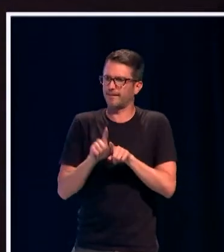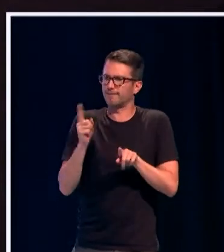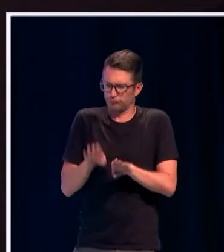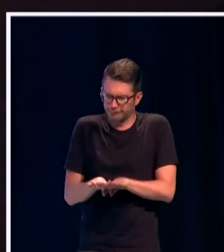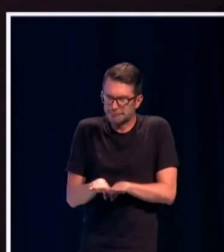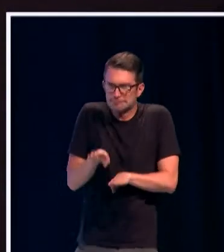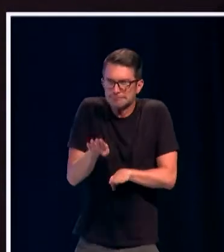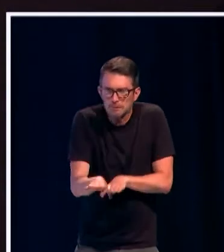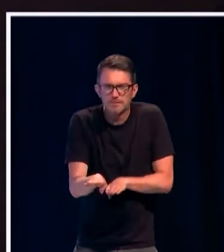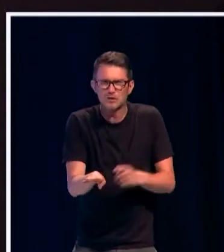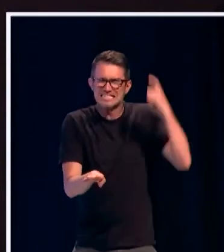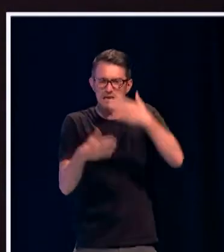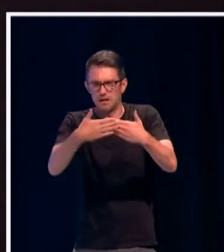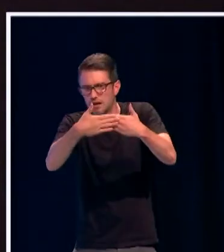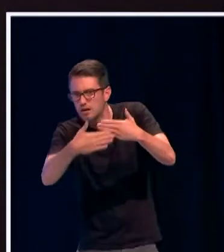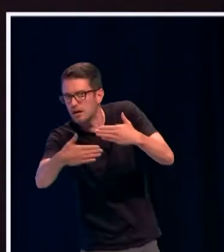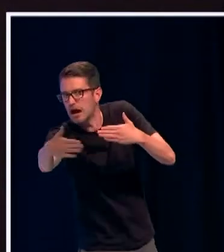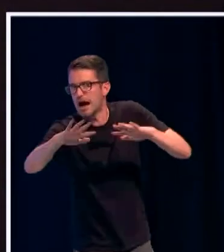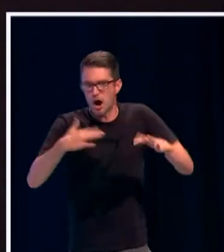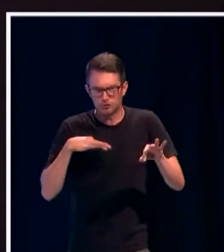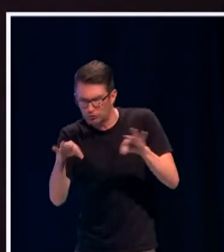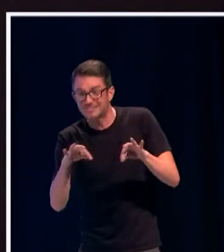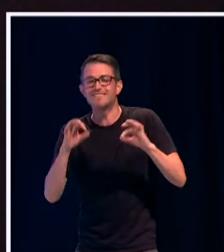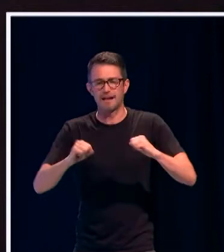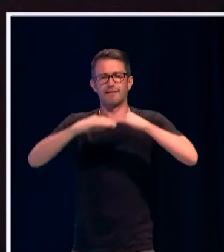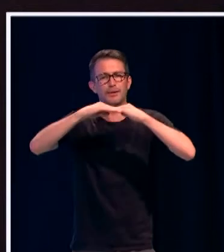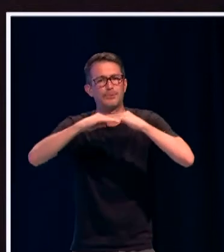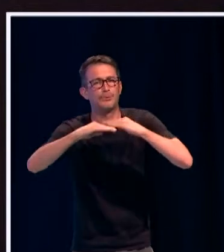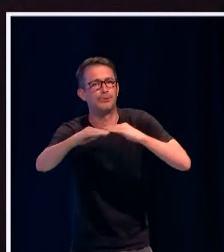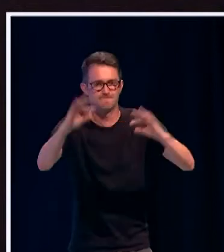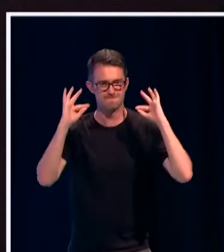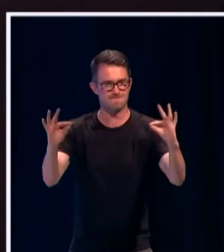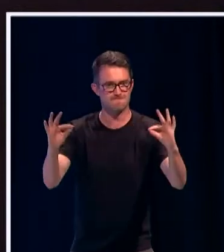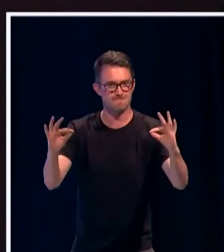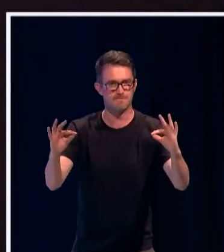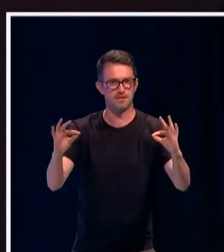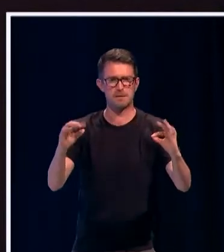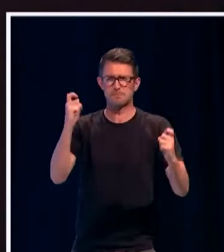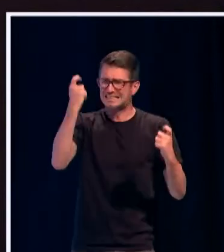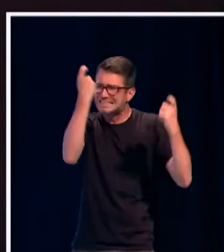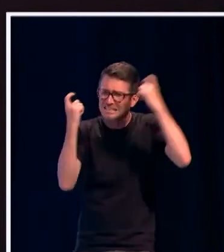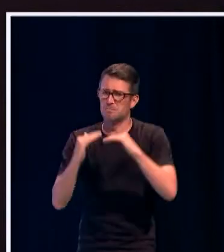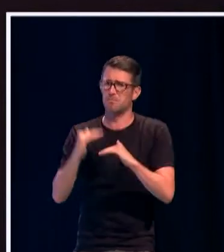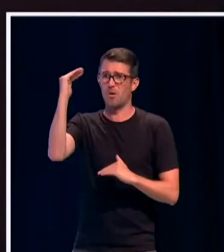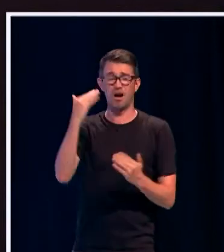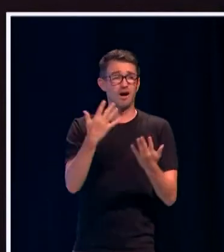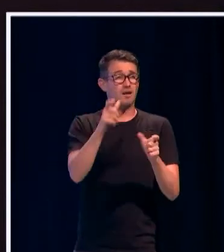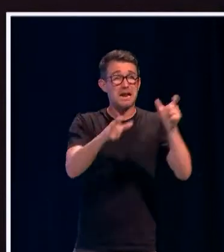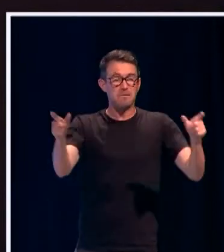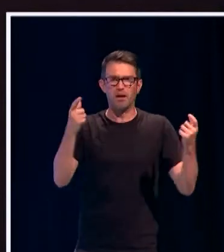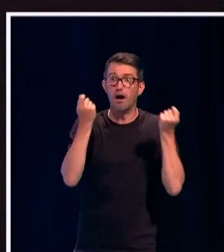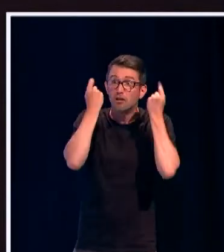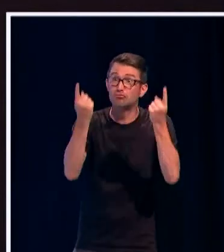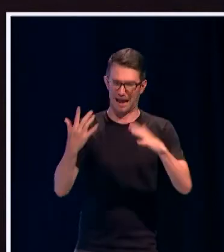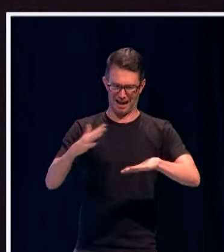multiple identities, we find that we are nowhere. There is lack of understanding within us. There is lack of